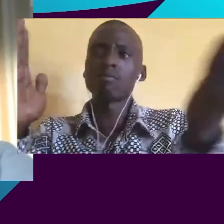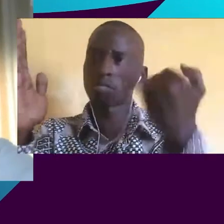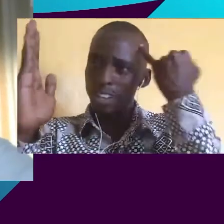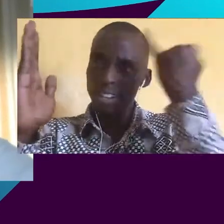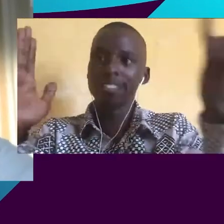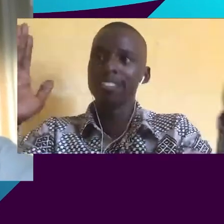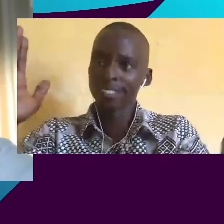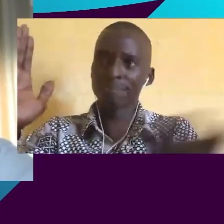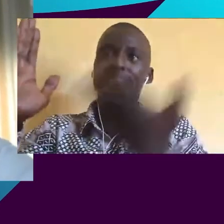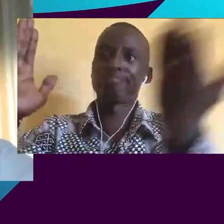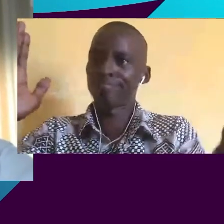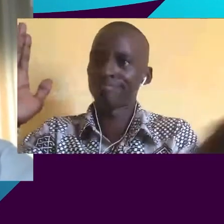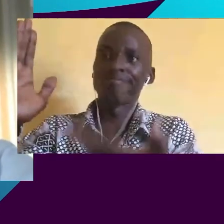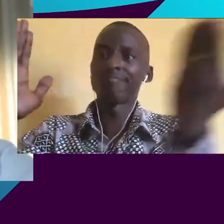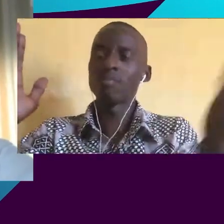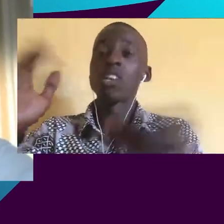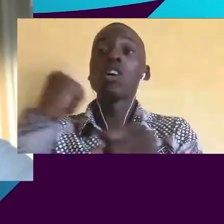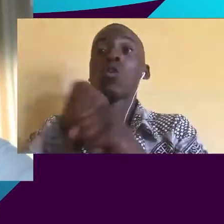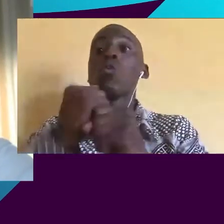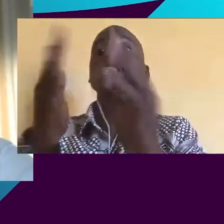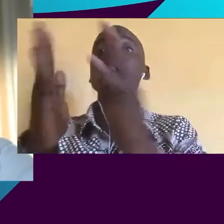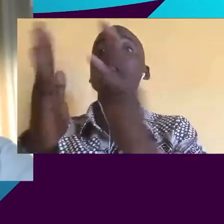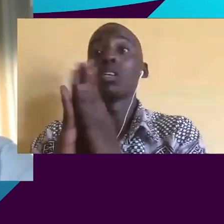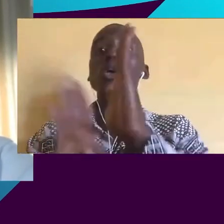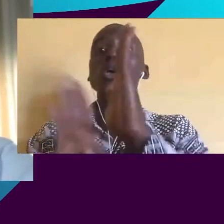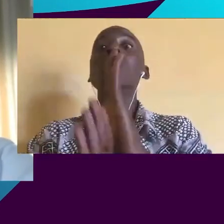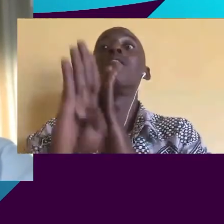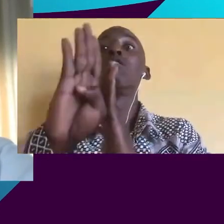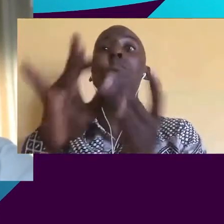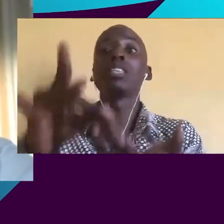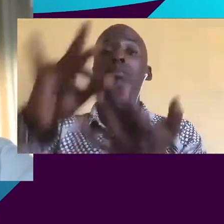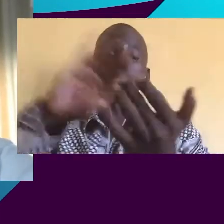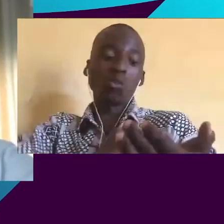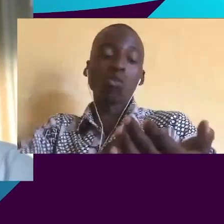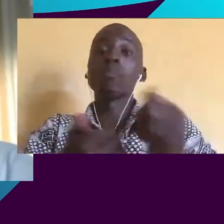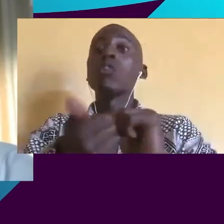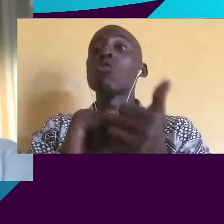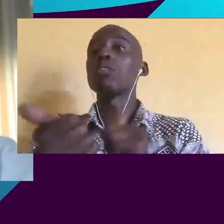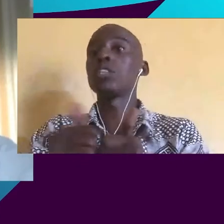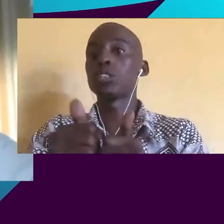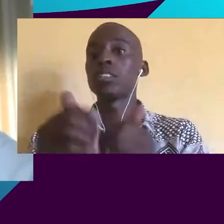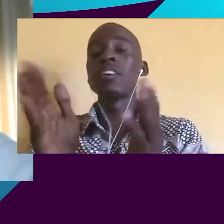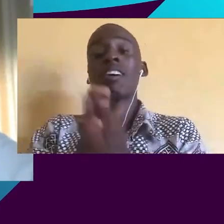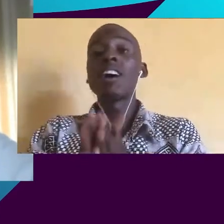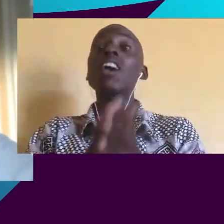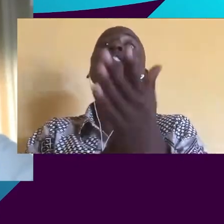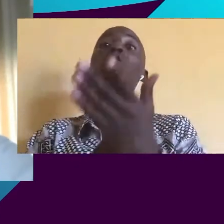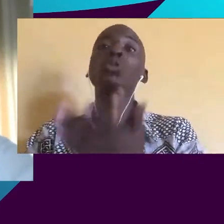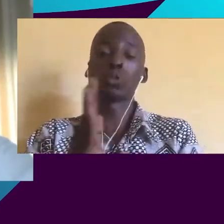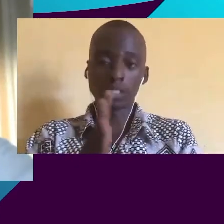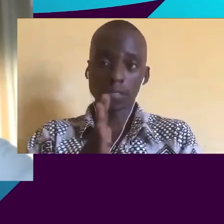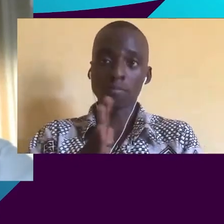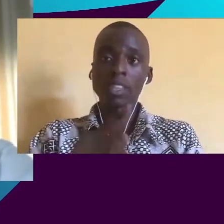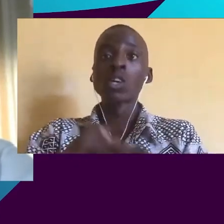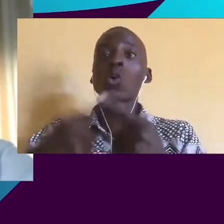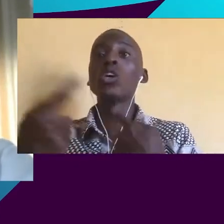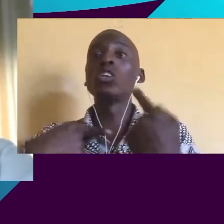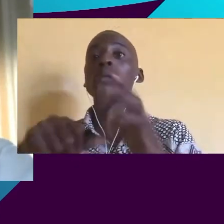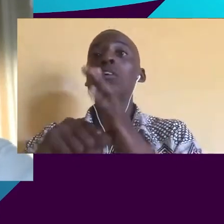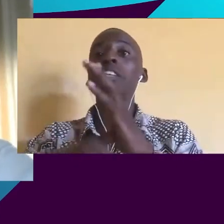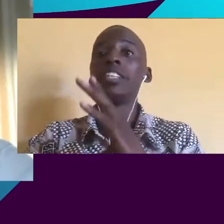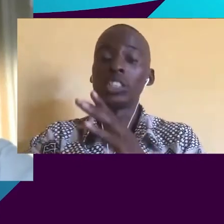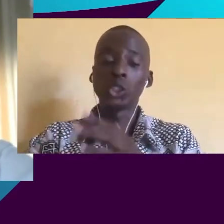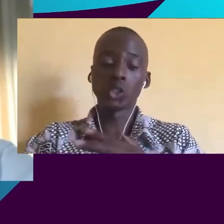all working to develop especially women game. And really, you talk about the issue of jerseys, sometimes it's